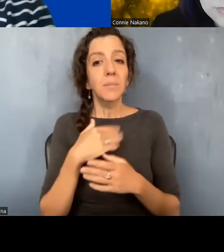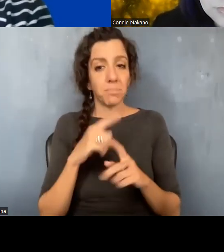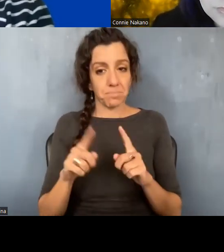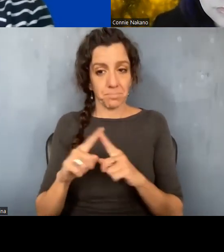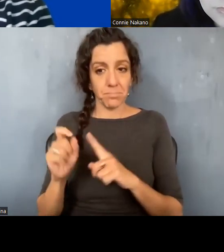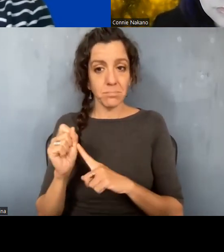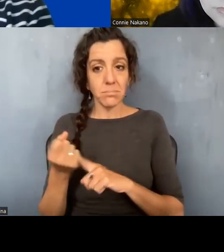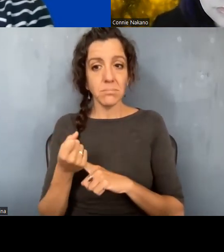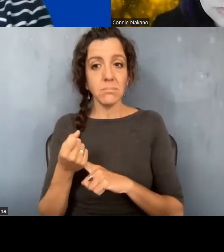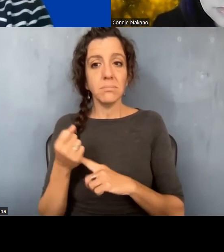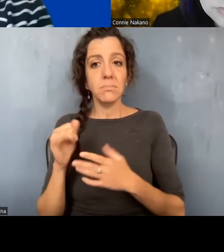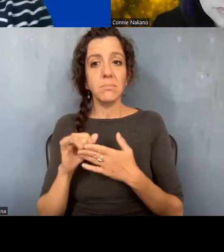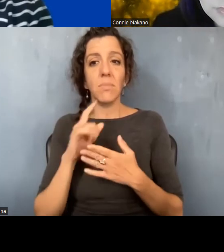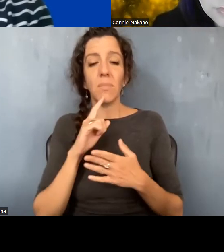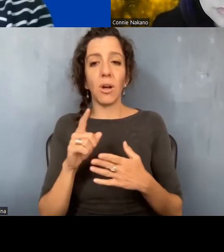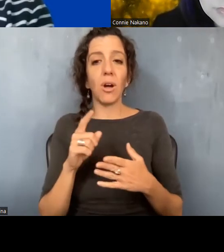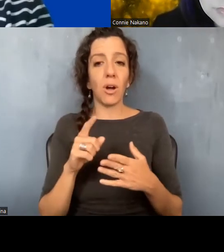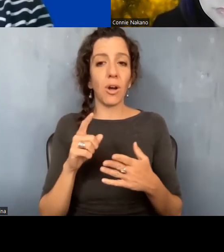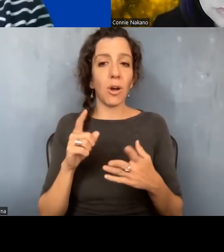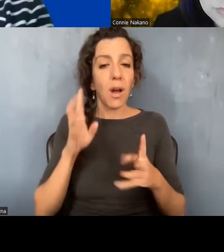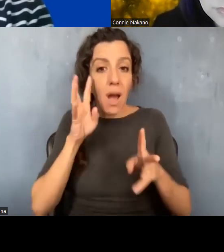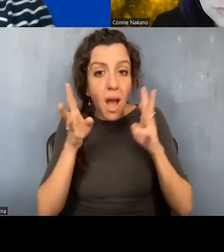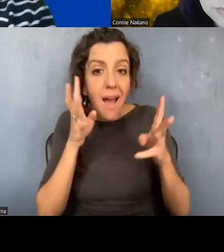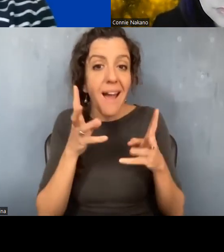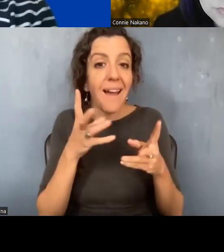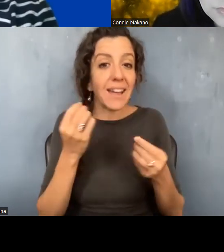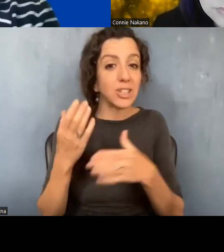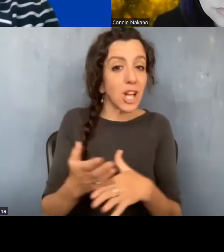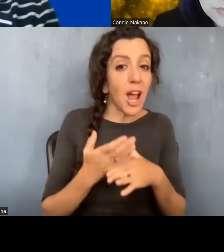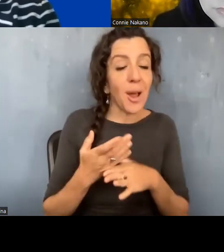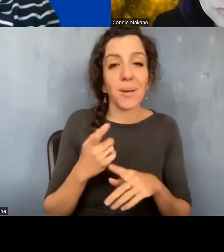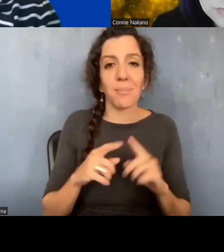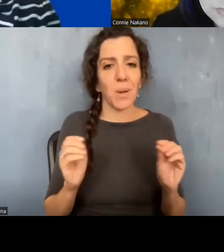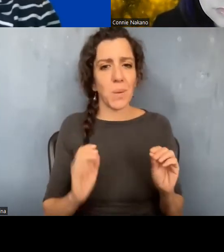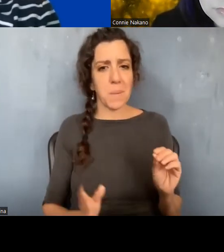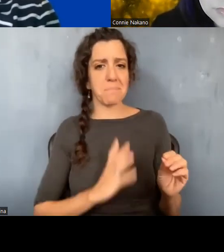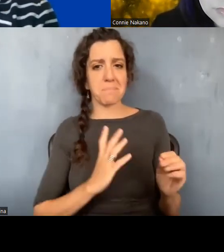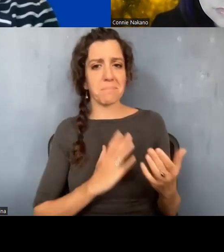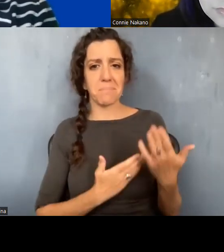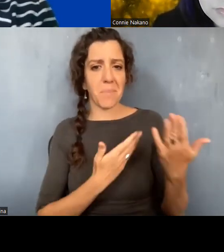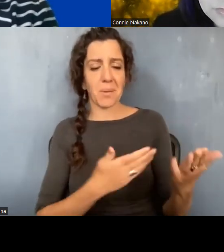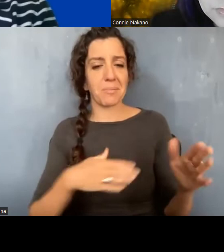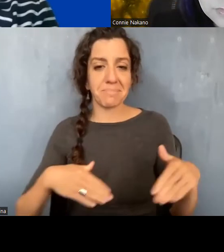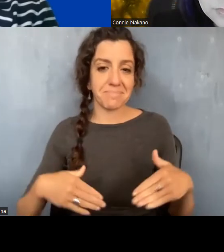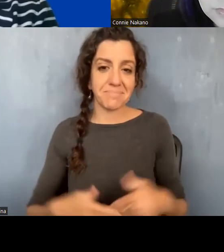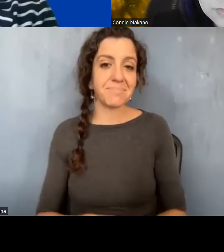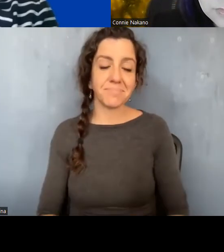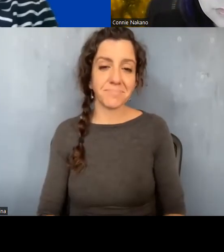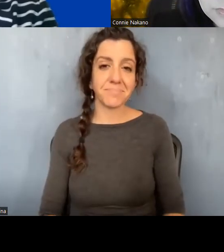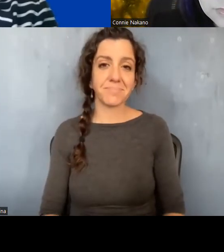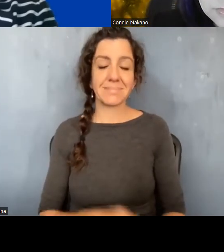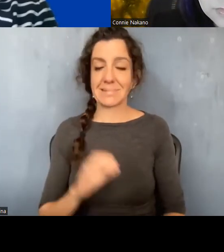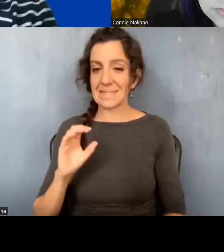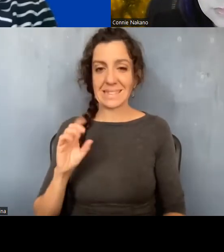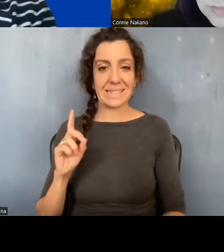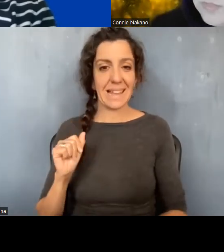scenarios were drawn up and shared, but there has not been a formal proposal that CDA